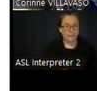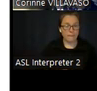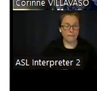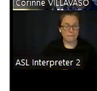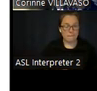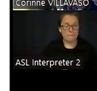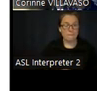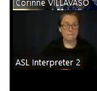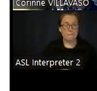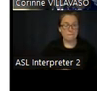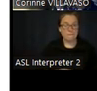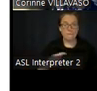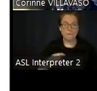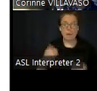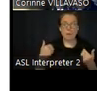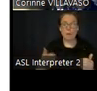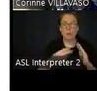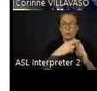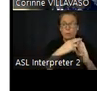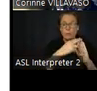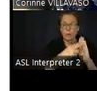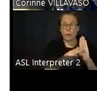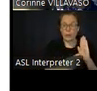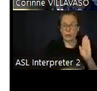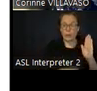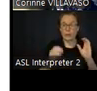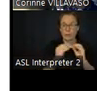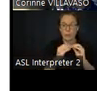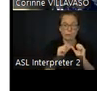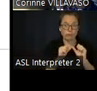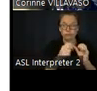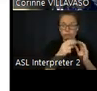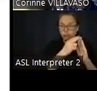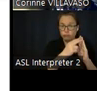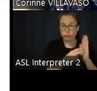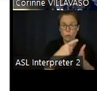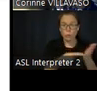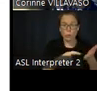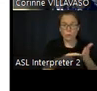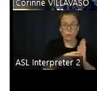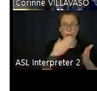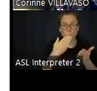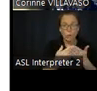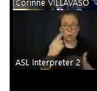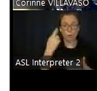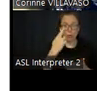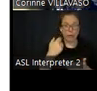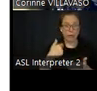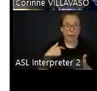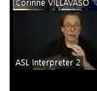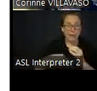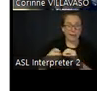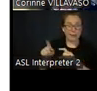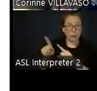Now I'm going to read this because just continuing on reading like what good cause would be. And the stars that I wrote are because